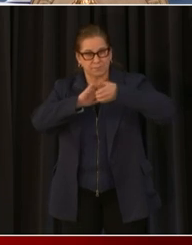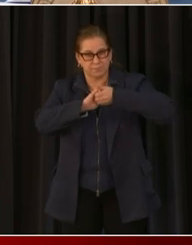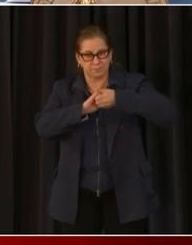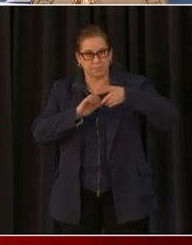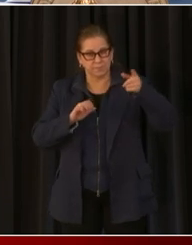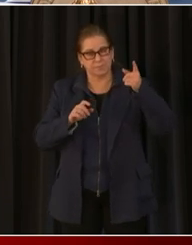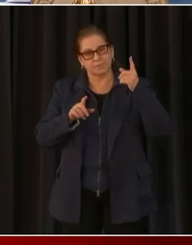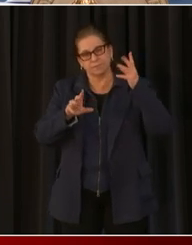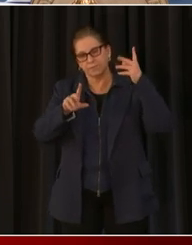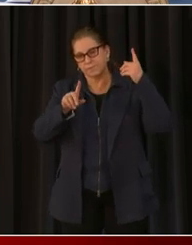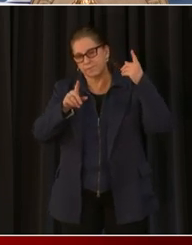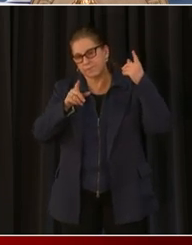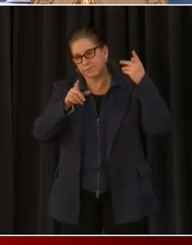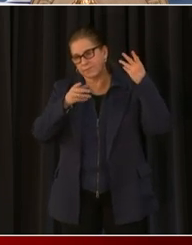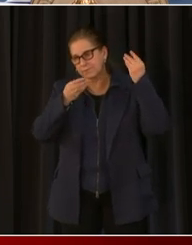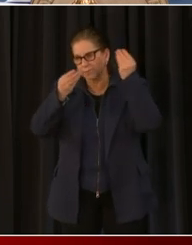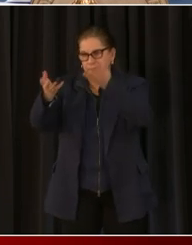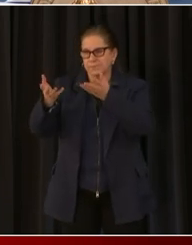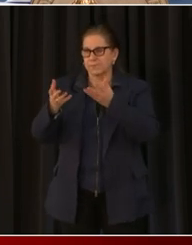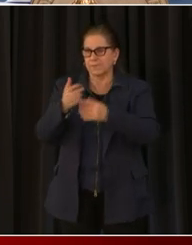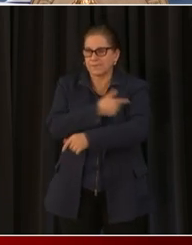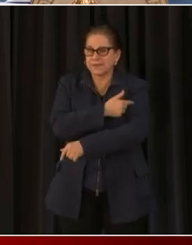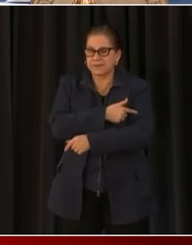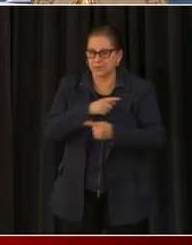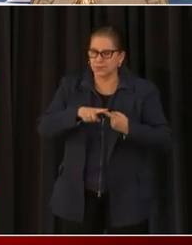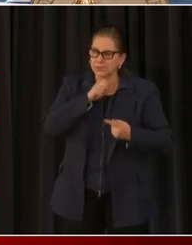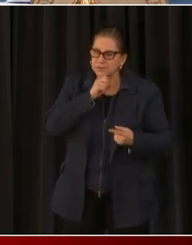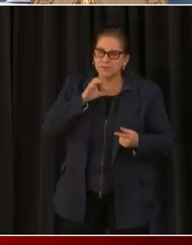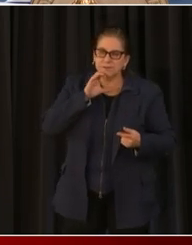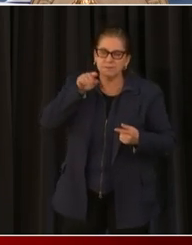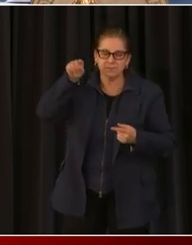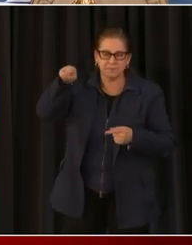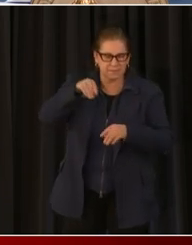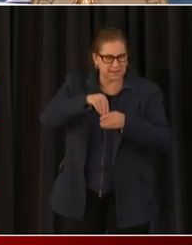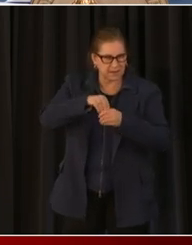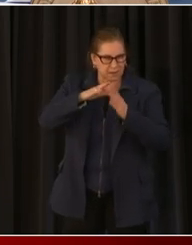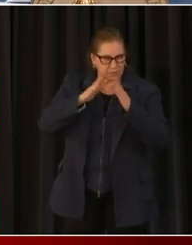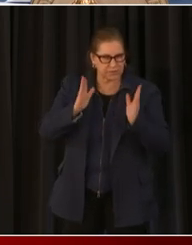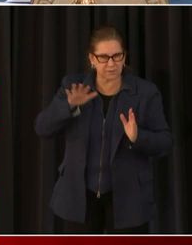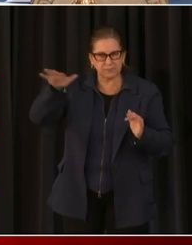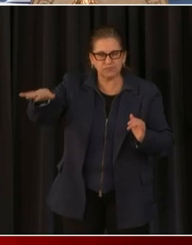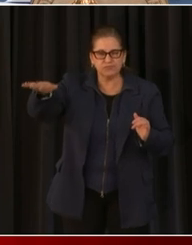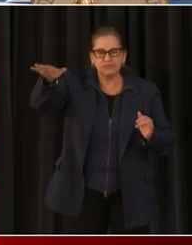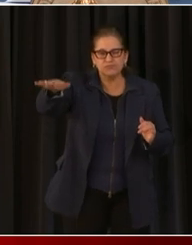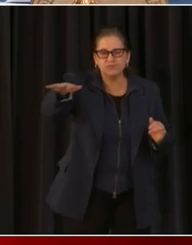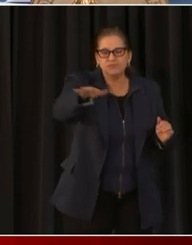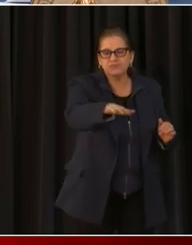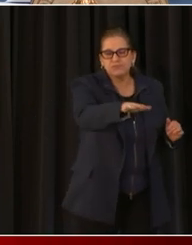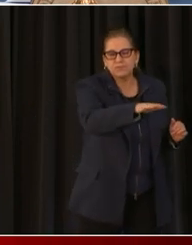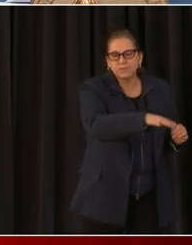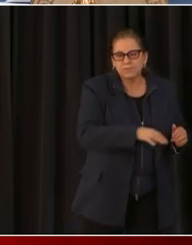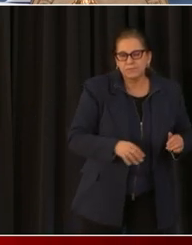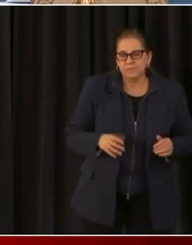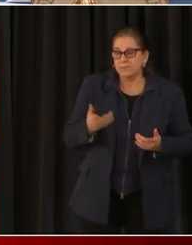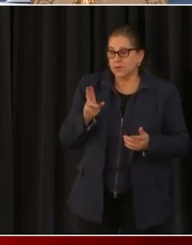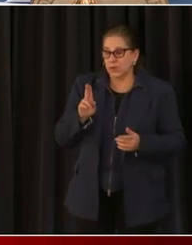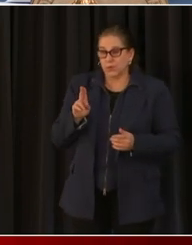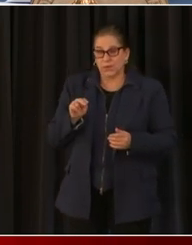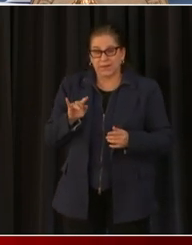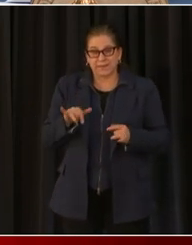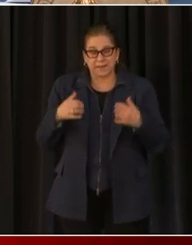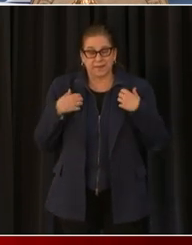is working with our homeless population and also the Department of Corrections.